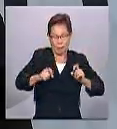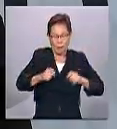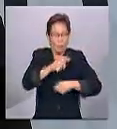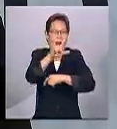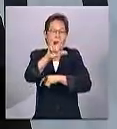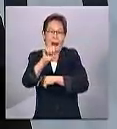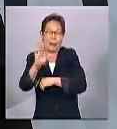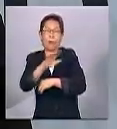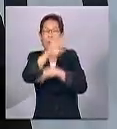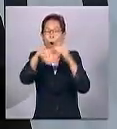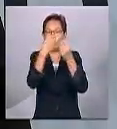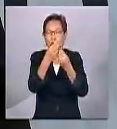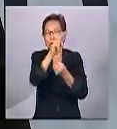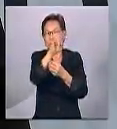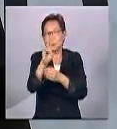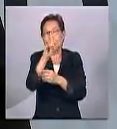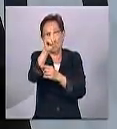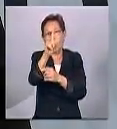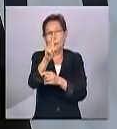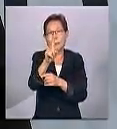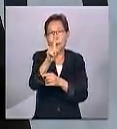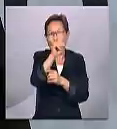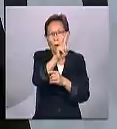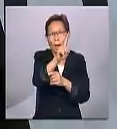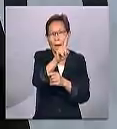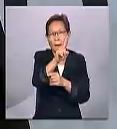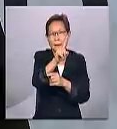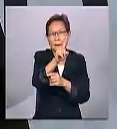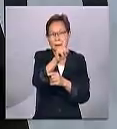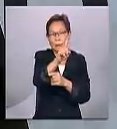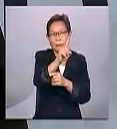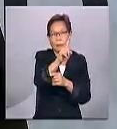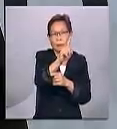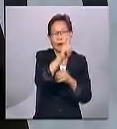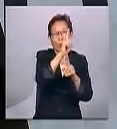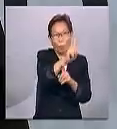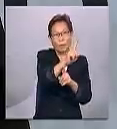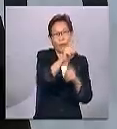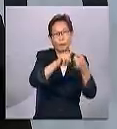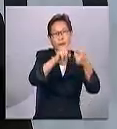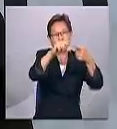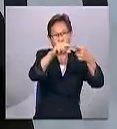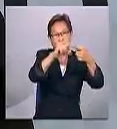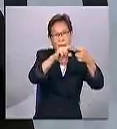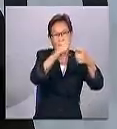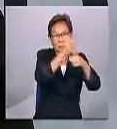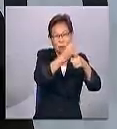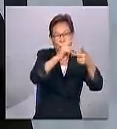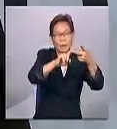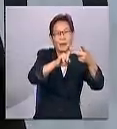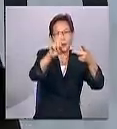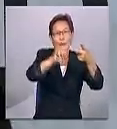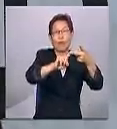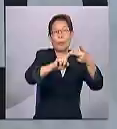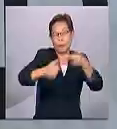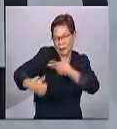And we have one Malaysian Genome Institute, we have one from Angkatan Tentera, and we have 14 labs